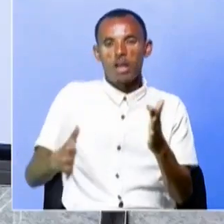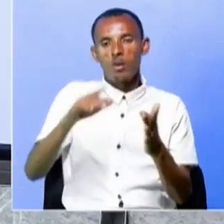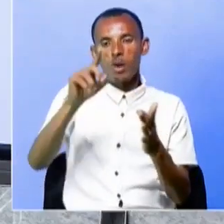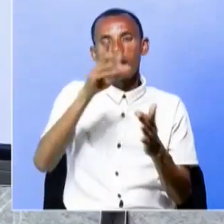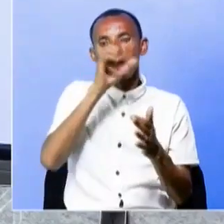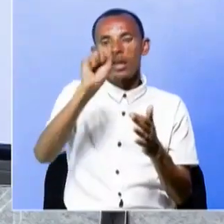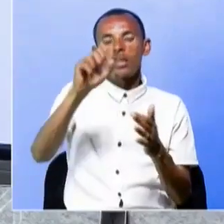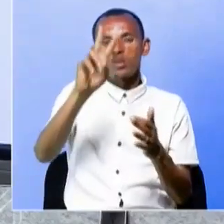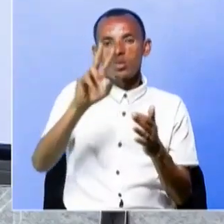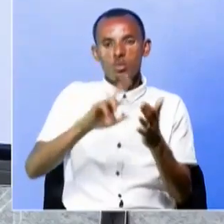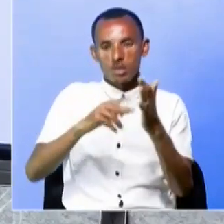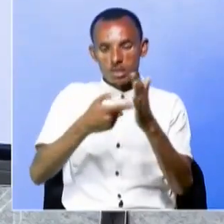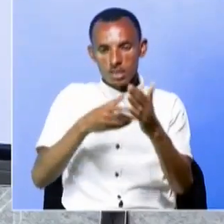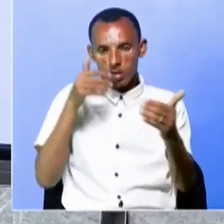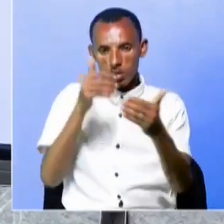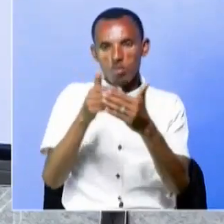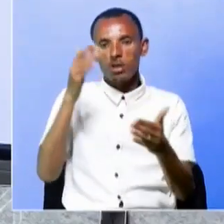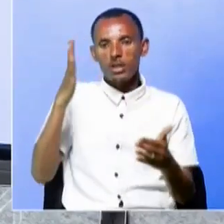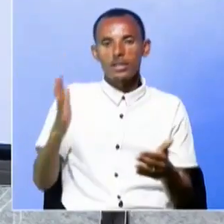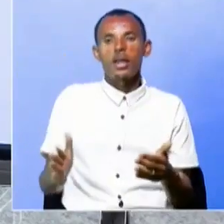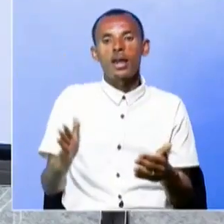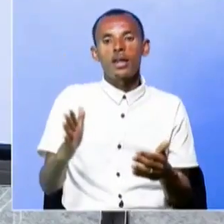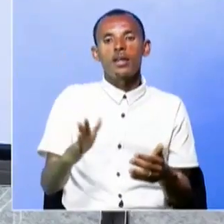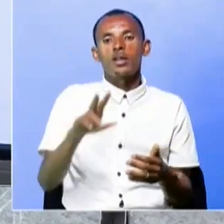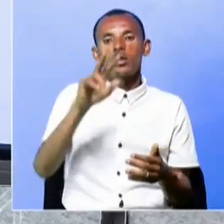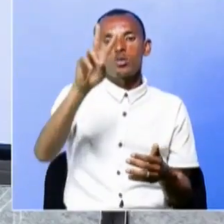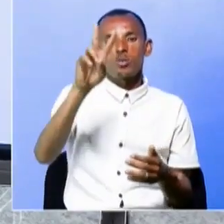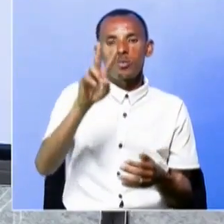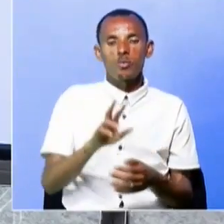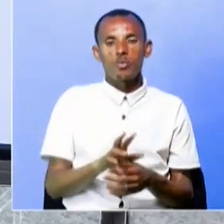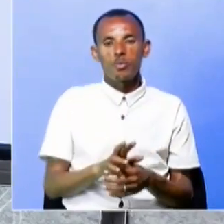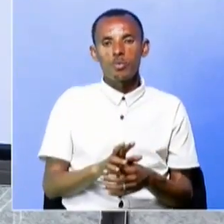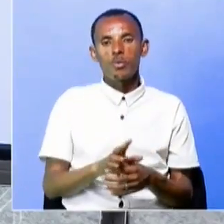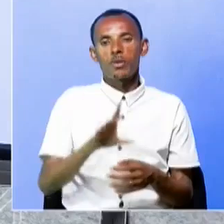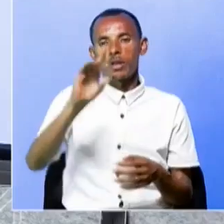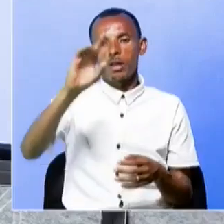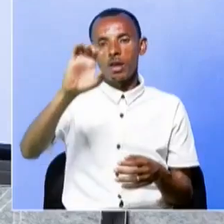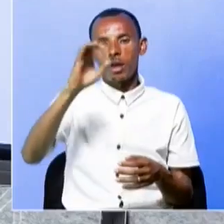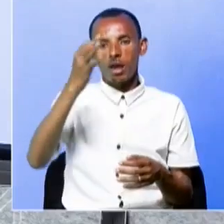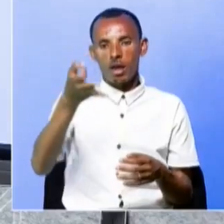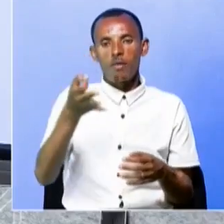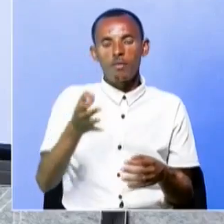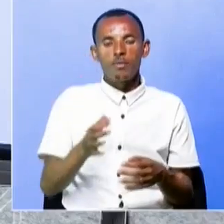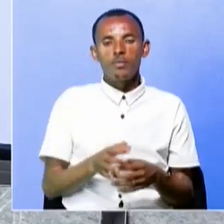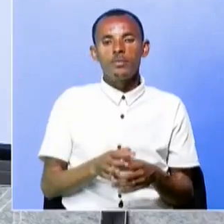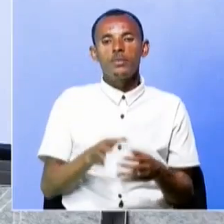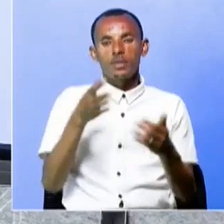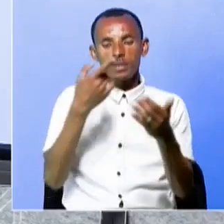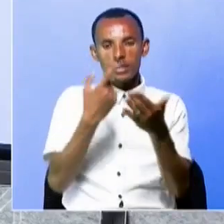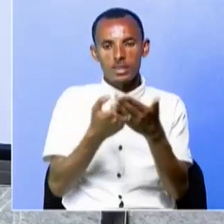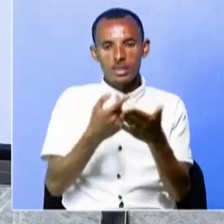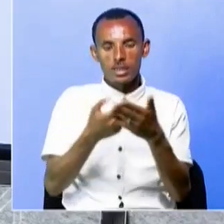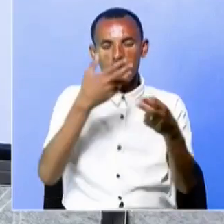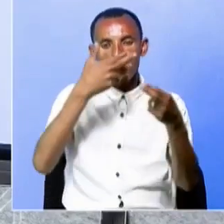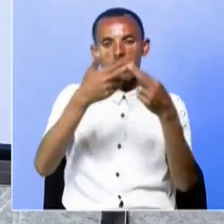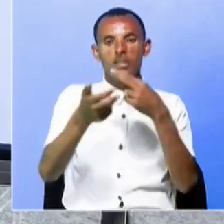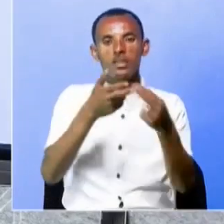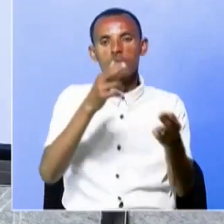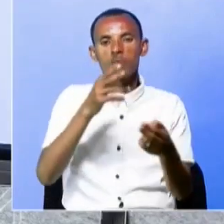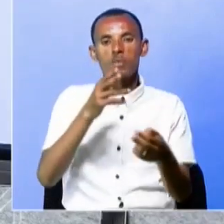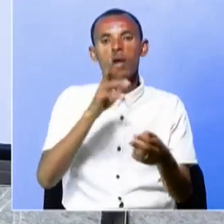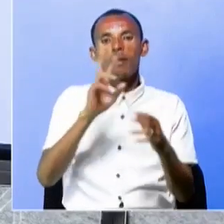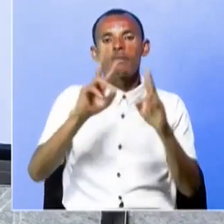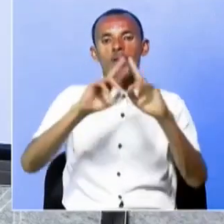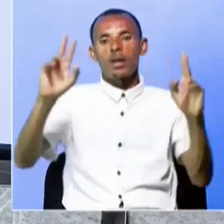S2 is the corresponding sides of triangle DEF. So these relationships are